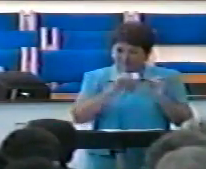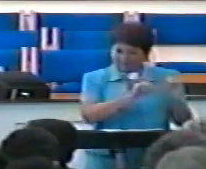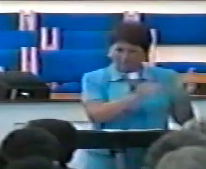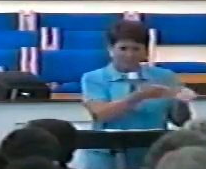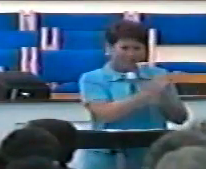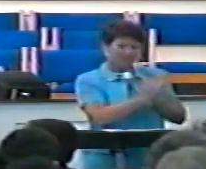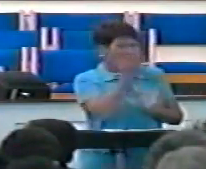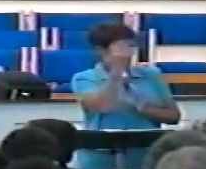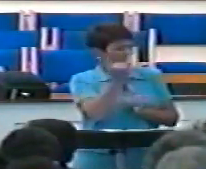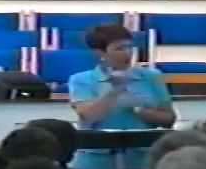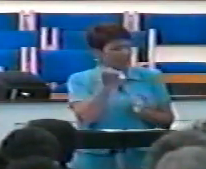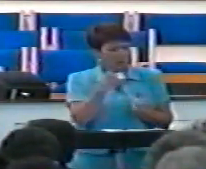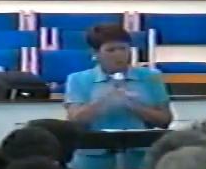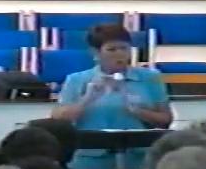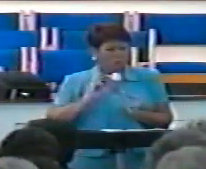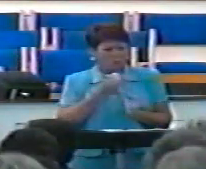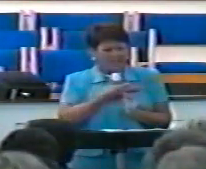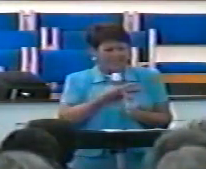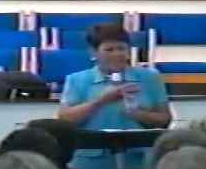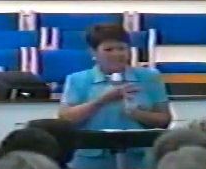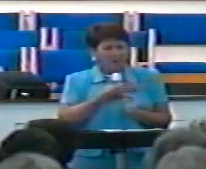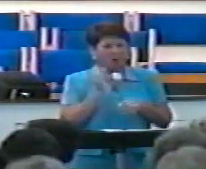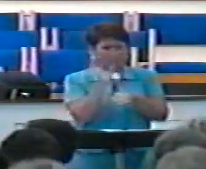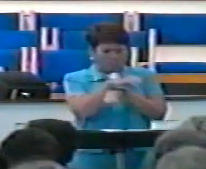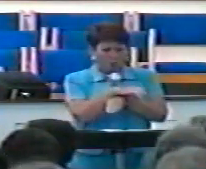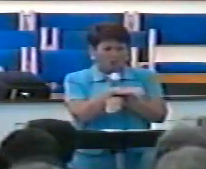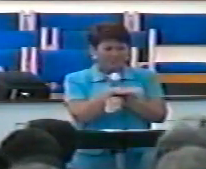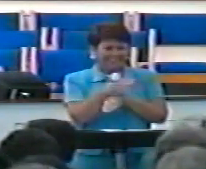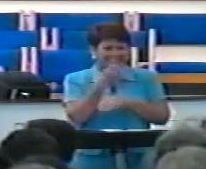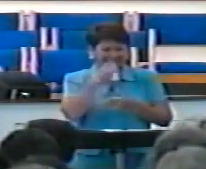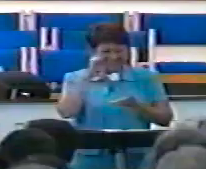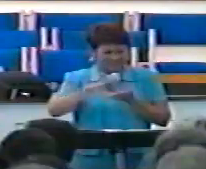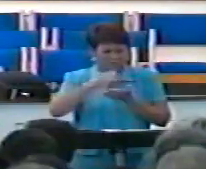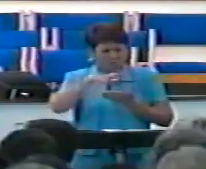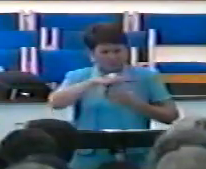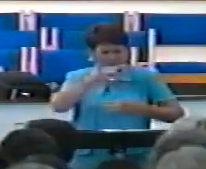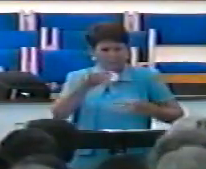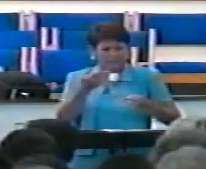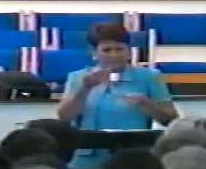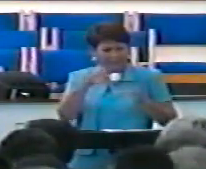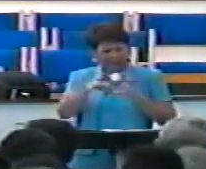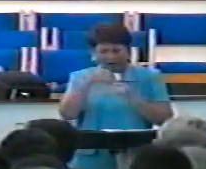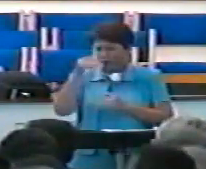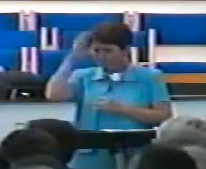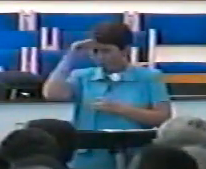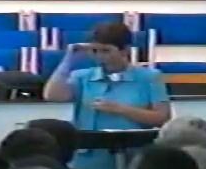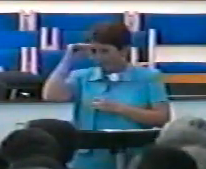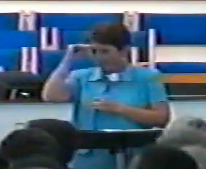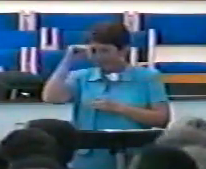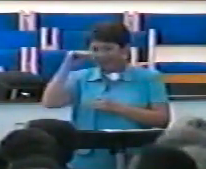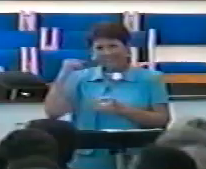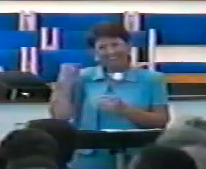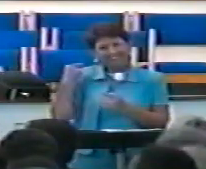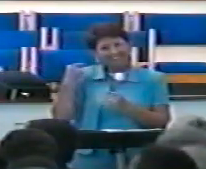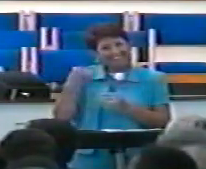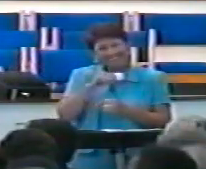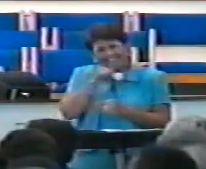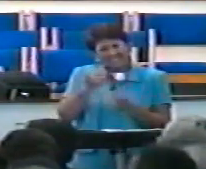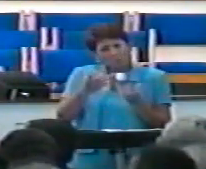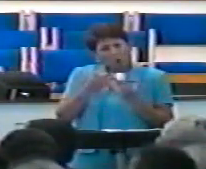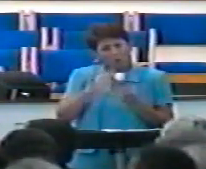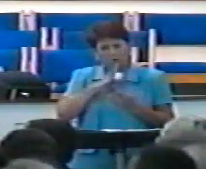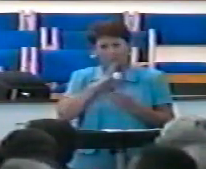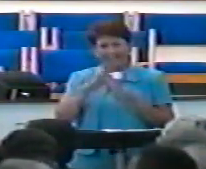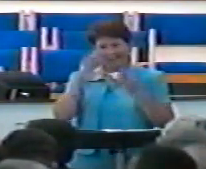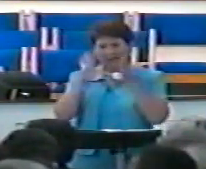out? I don't think they wanted to share their embarrassment with the entire multitude was there. So they waited till they got home before they asked the Lord, why couldn't we